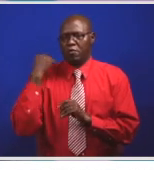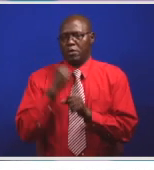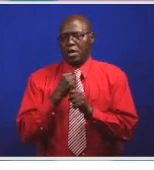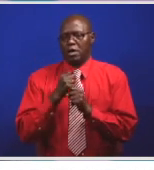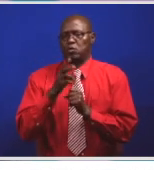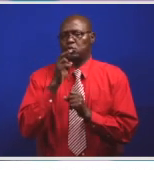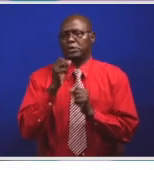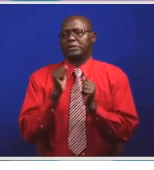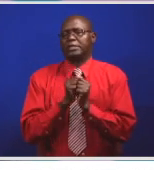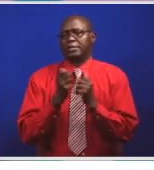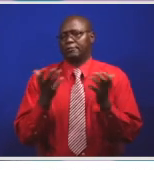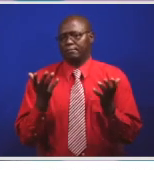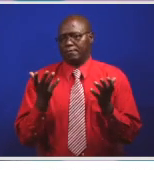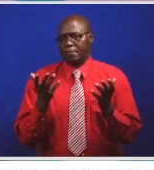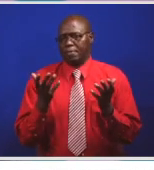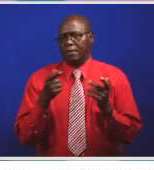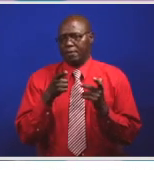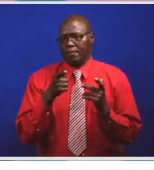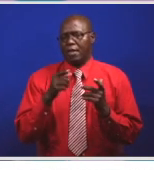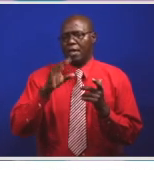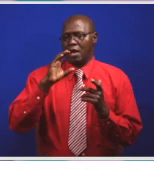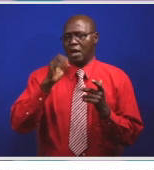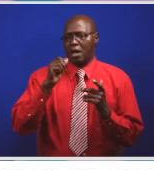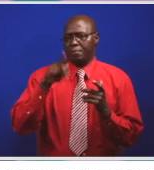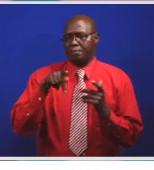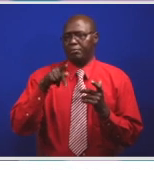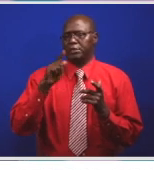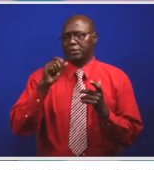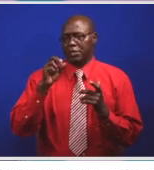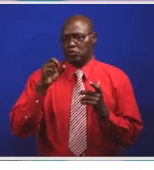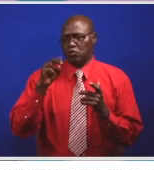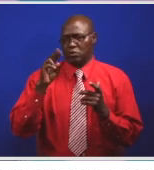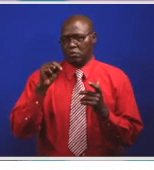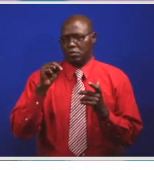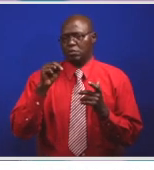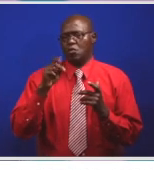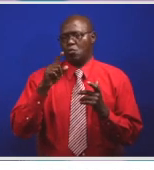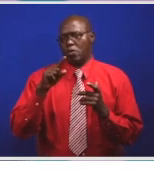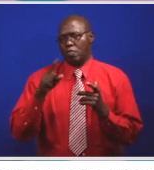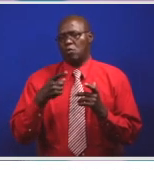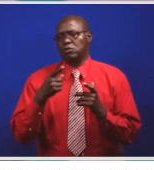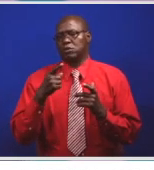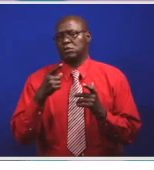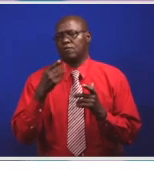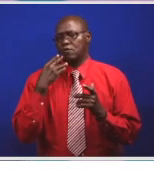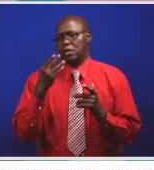2010. Where capitation was kept at 1,400 per